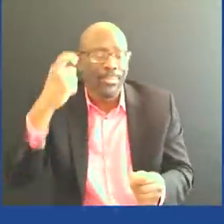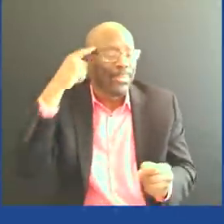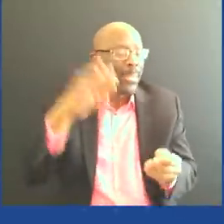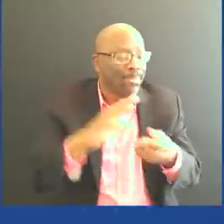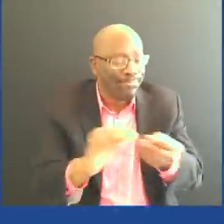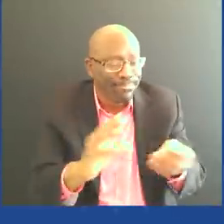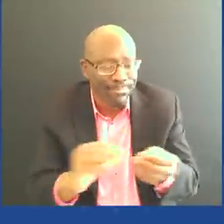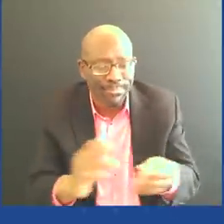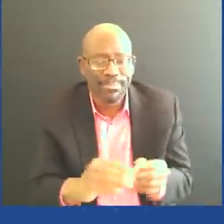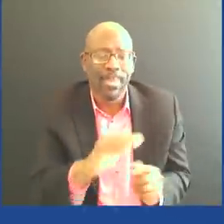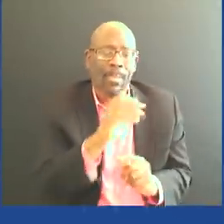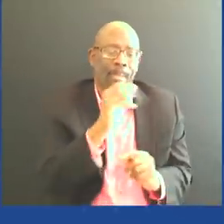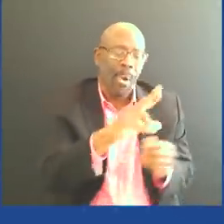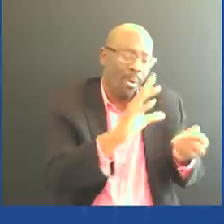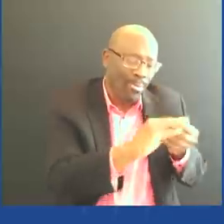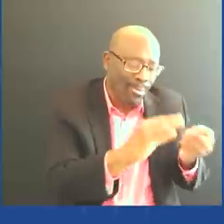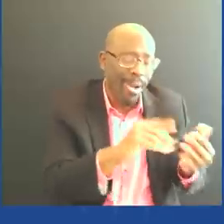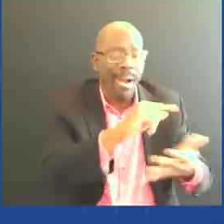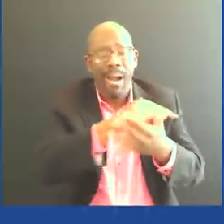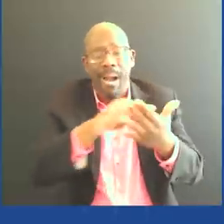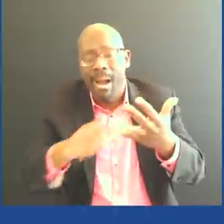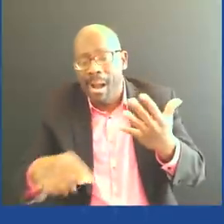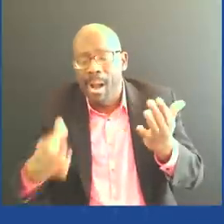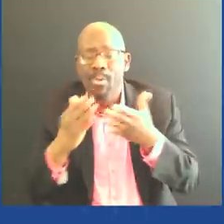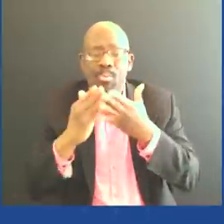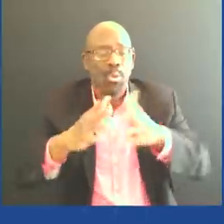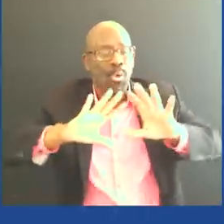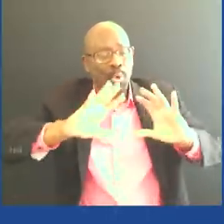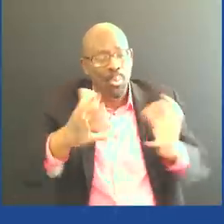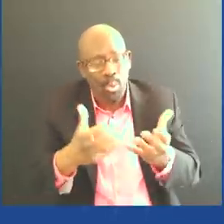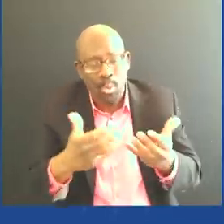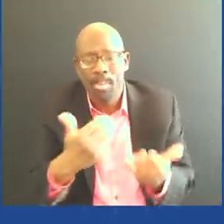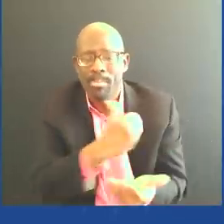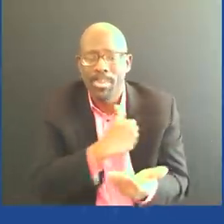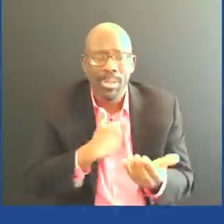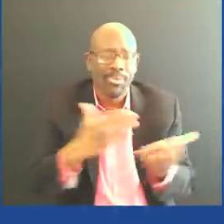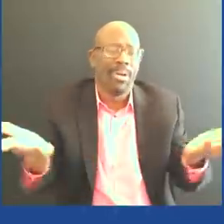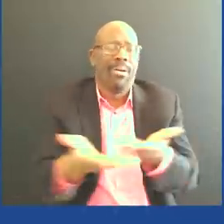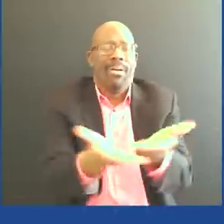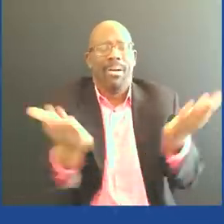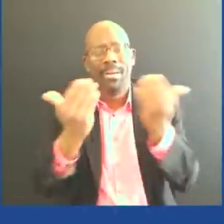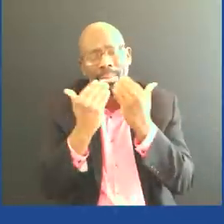honored to be with you. This latest ship to carry the USS